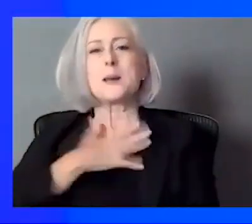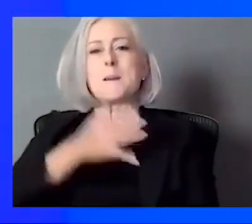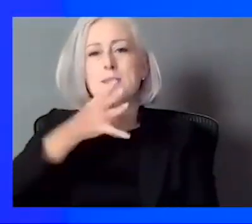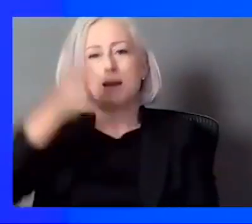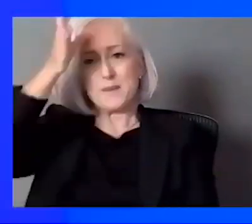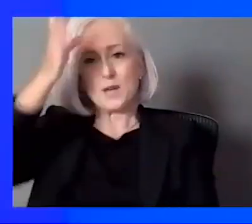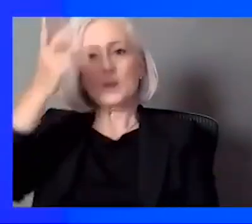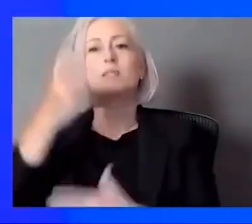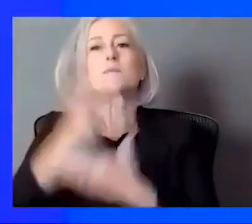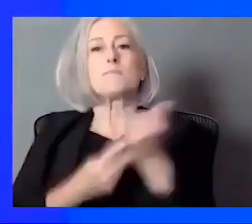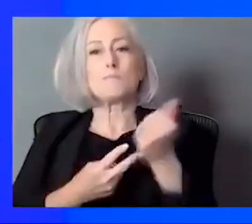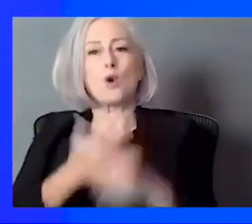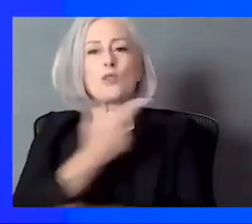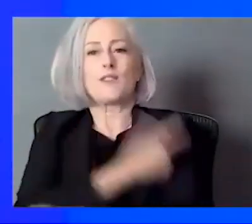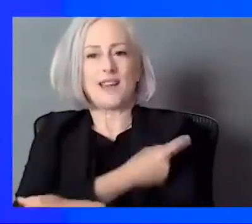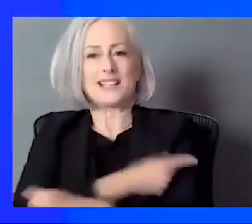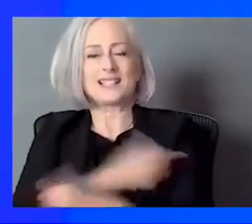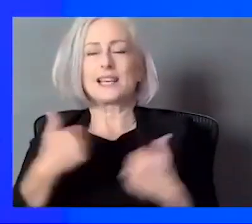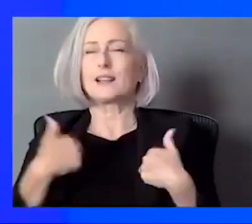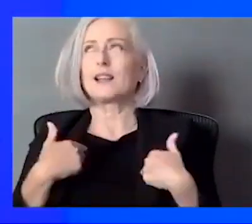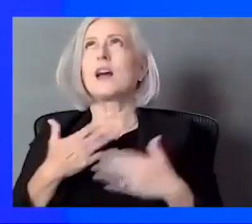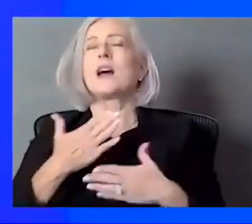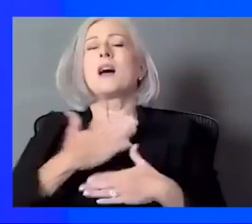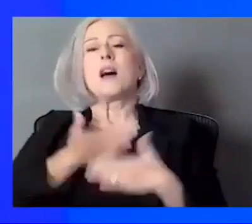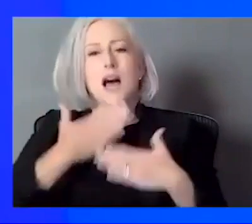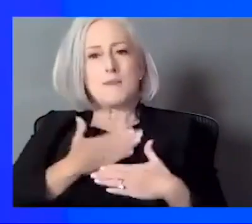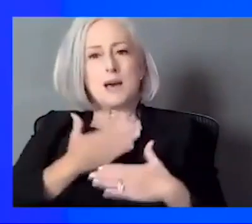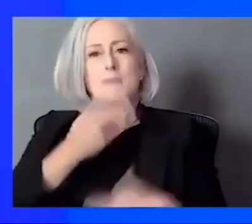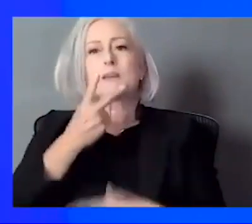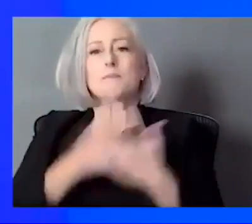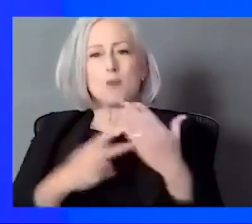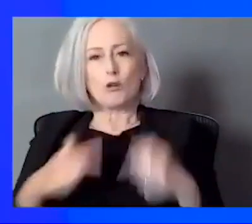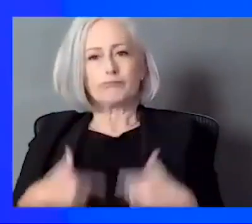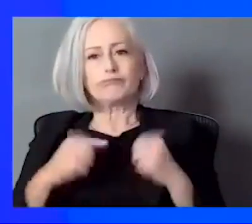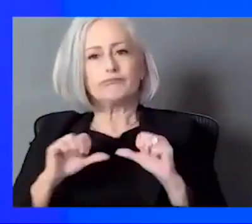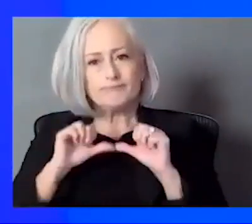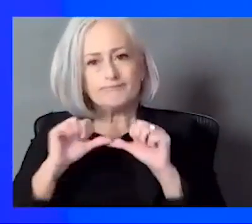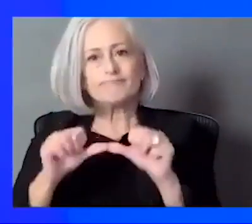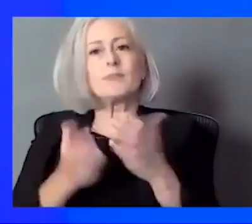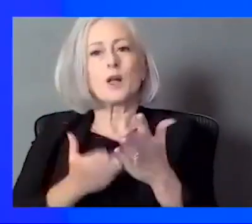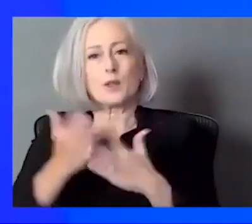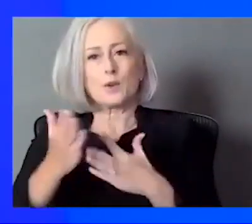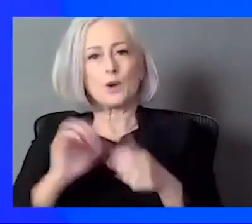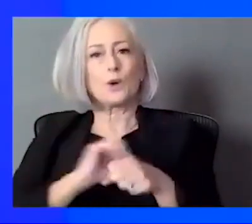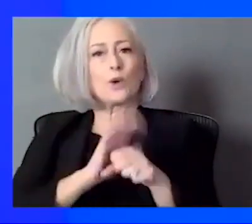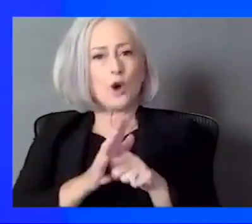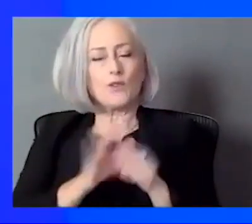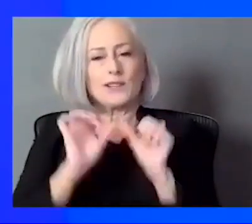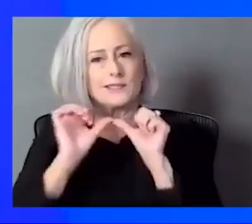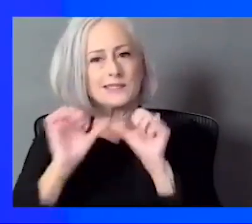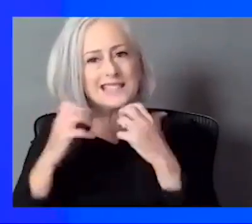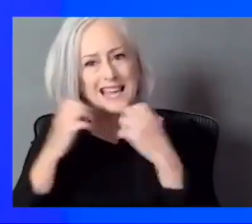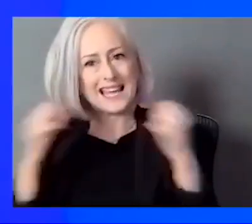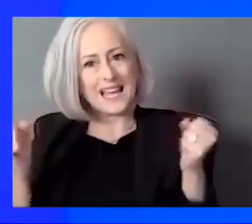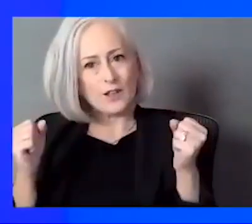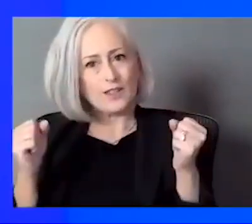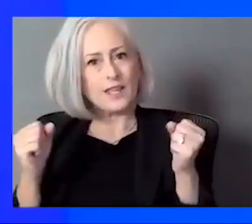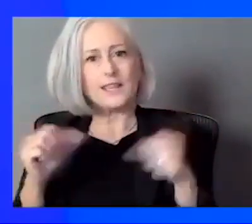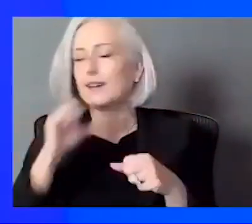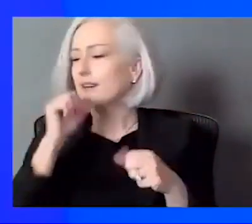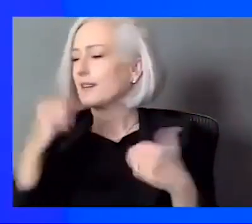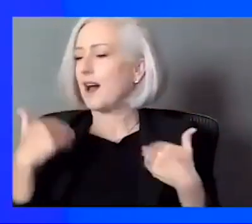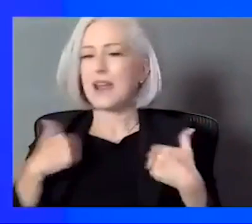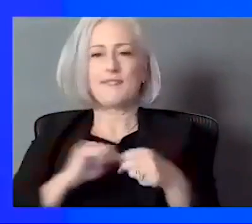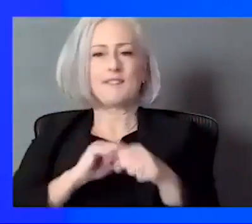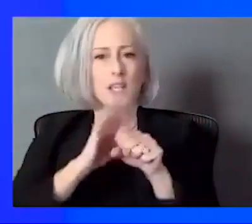thankful they got through COVID, being healthy, not getting not getting COVID-19. We're able to